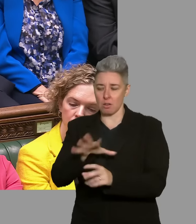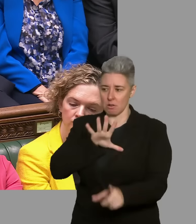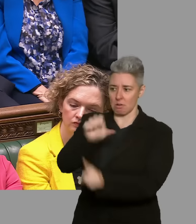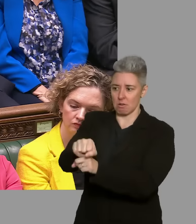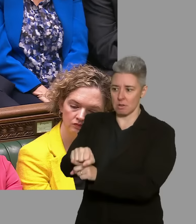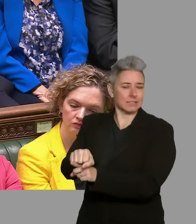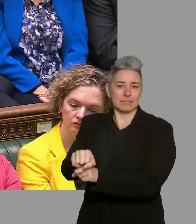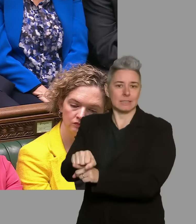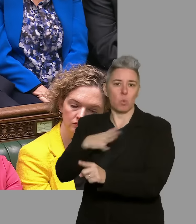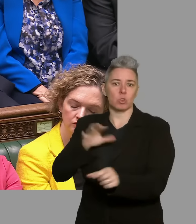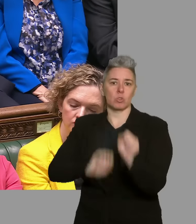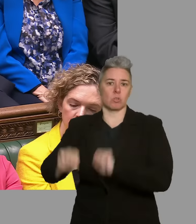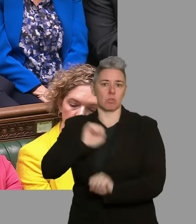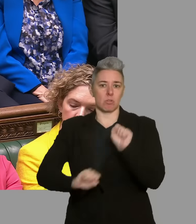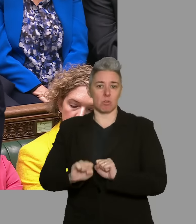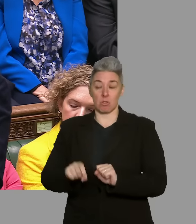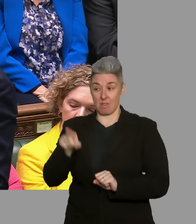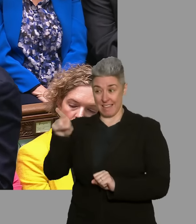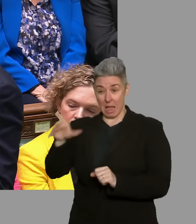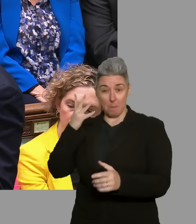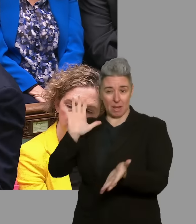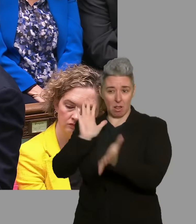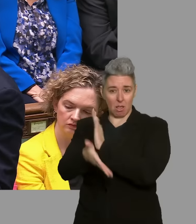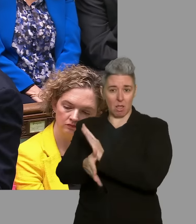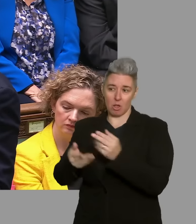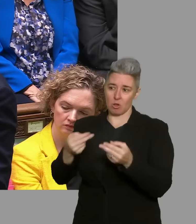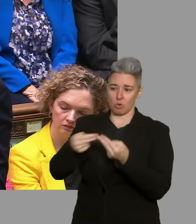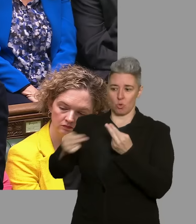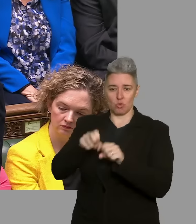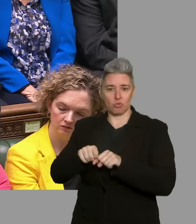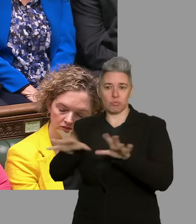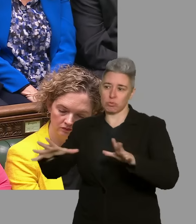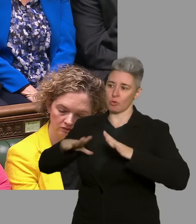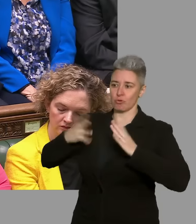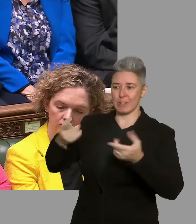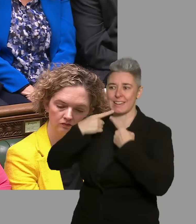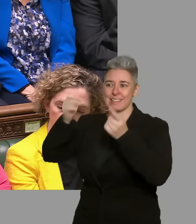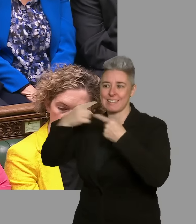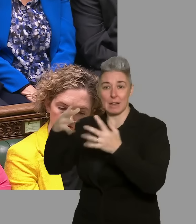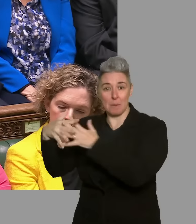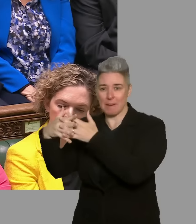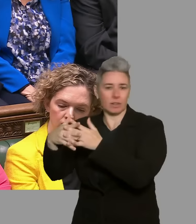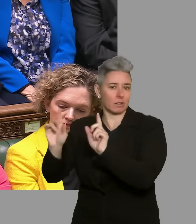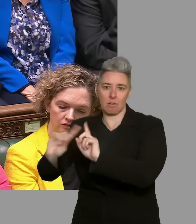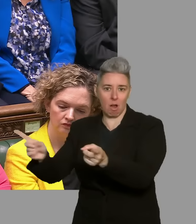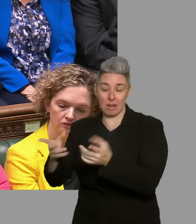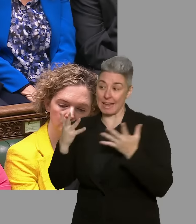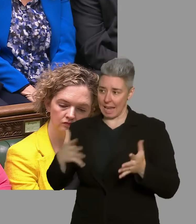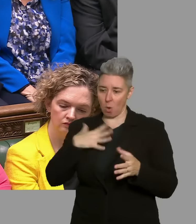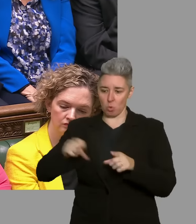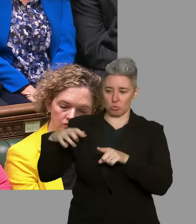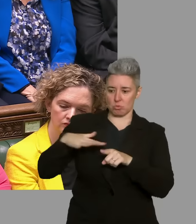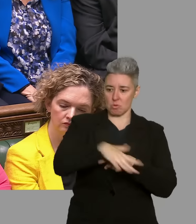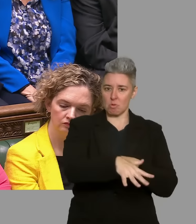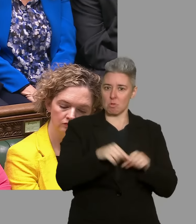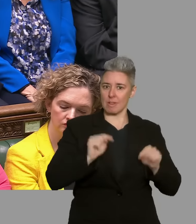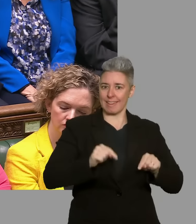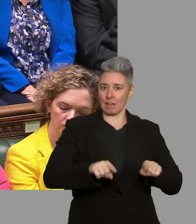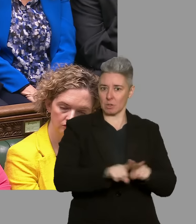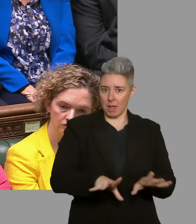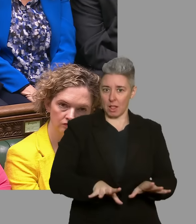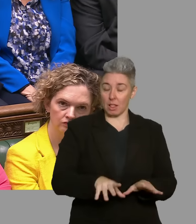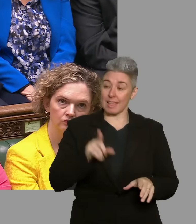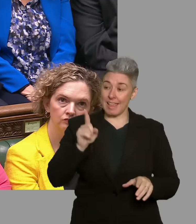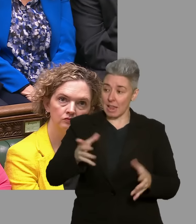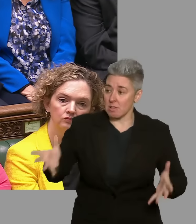to do the same here, disgracefully egged on by the leader of reform. So will the Prime Minister tell President